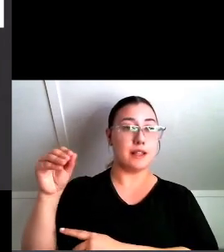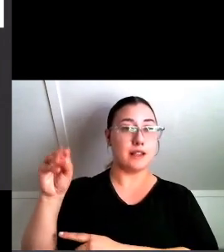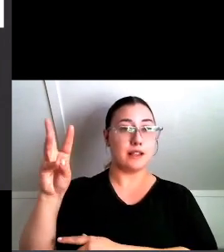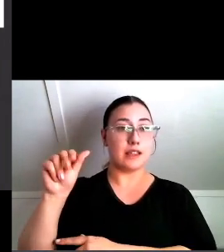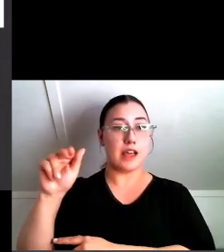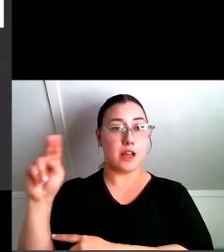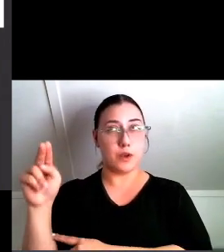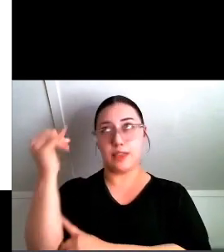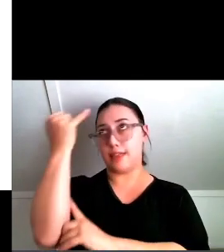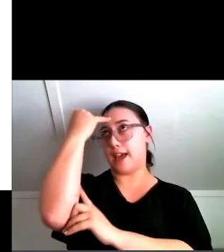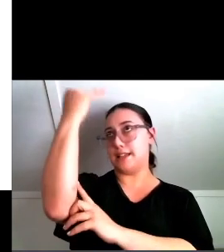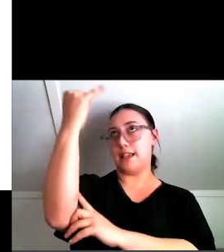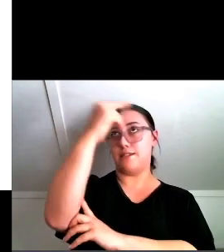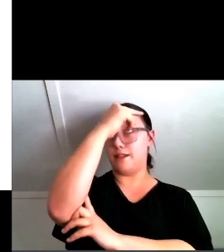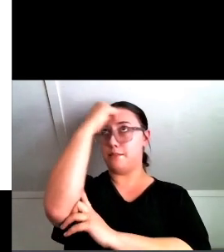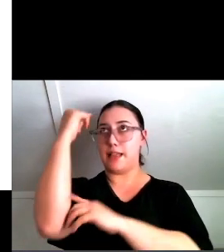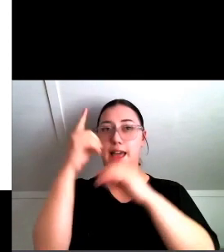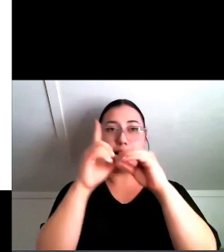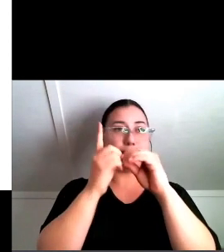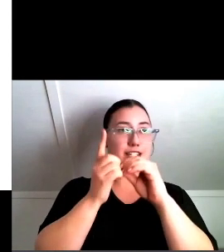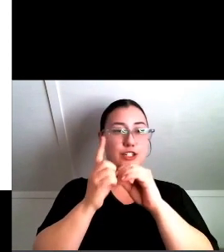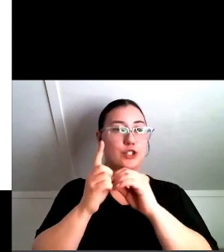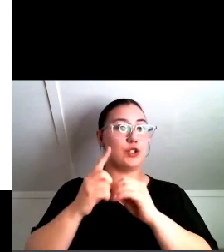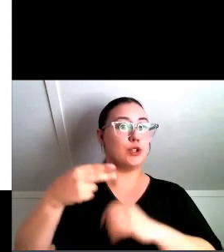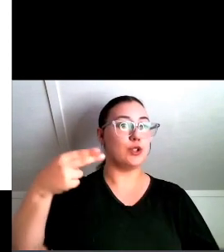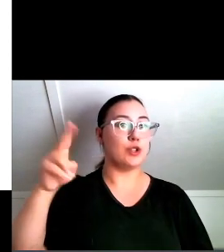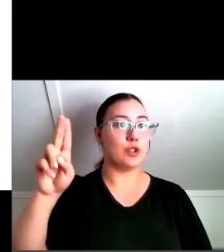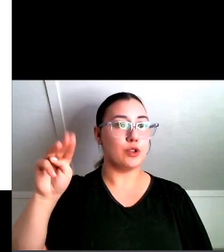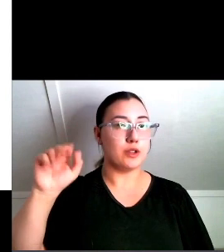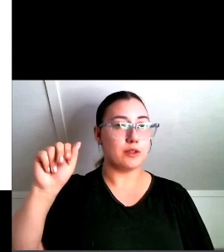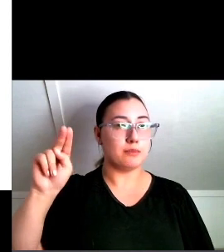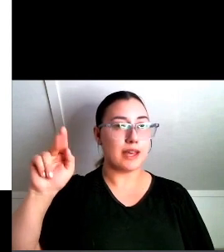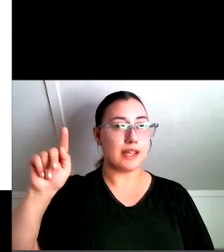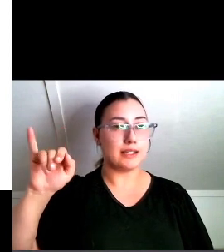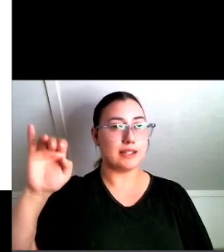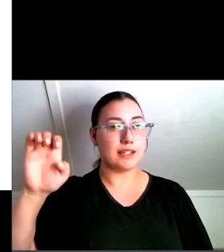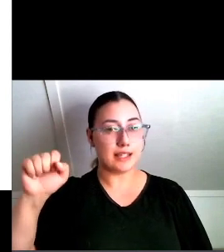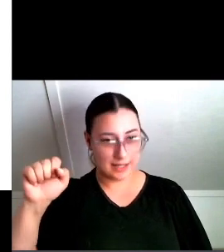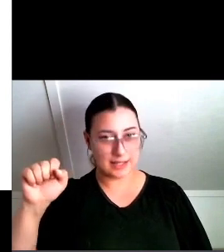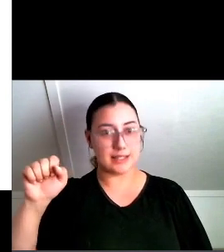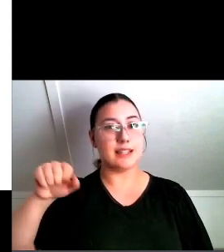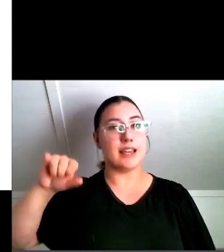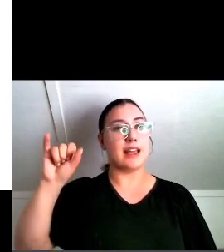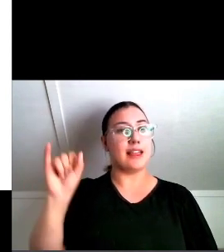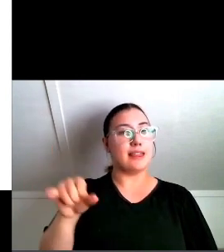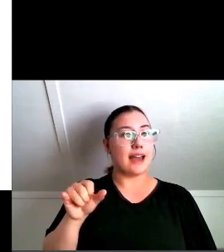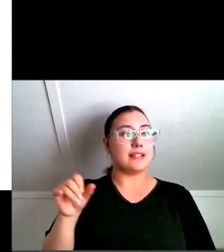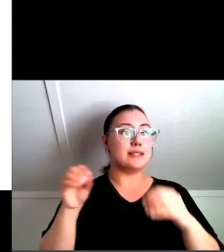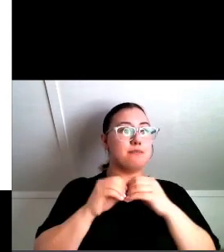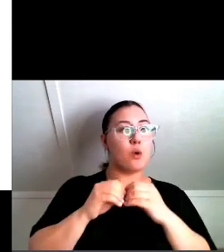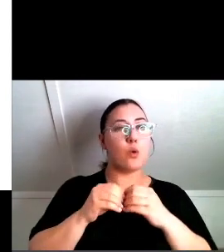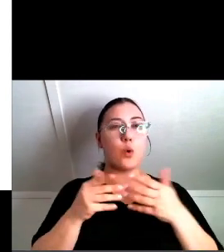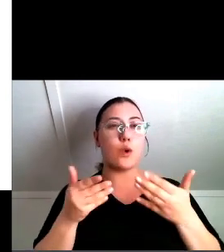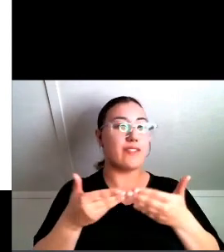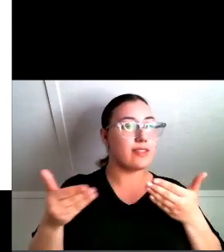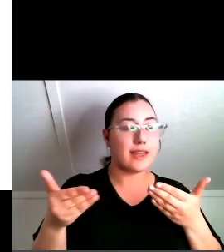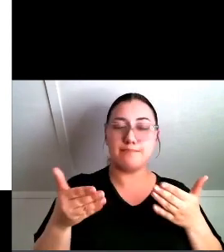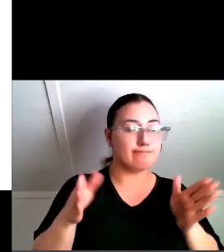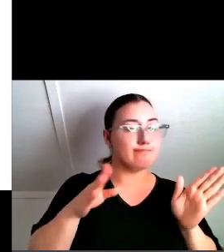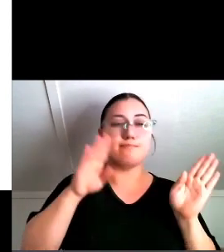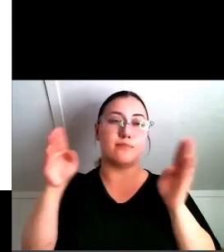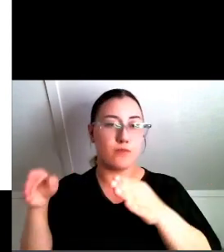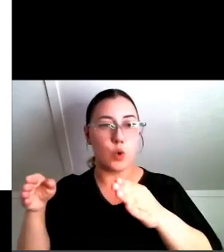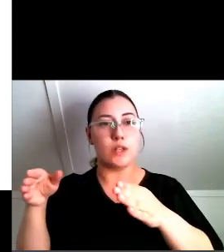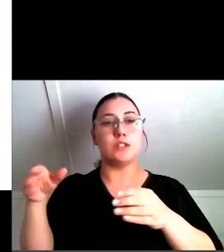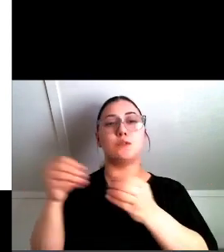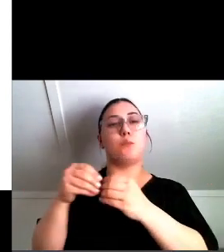I'm always mindful of her point here that the Black digital humanities is less a thing and more of a space. And in that space, we have to fill our